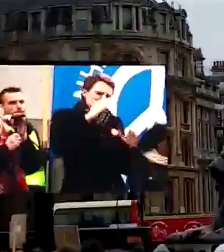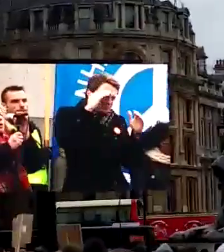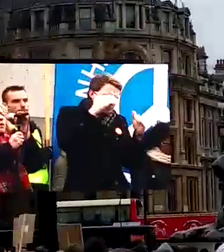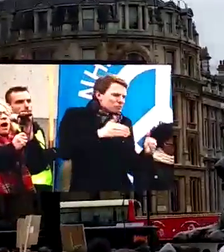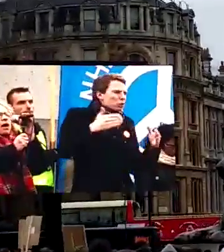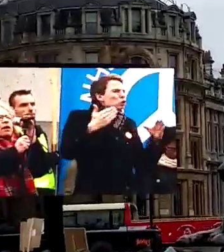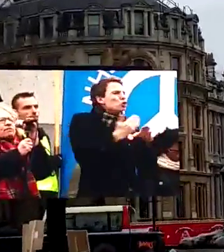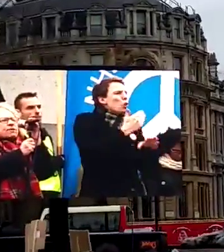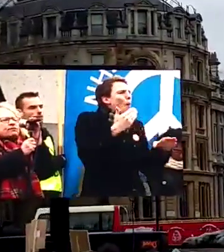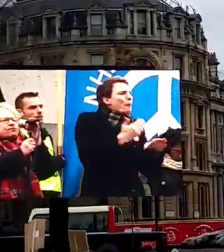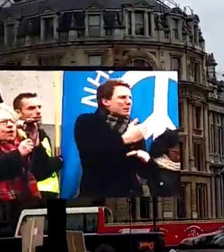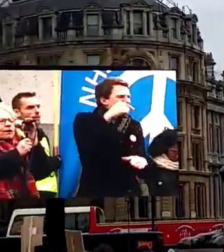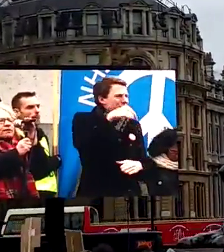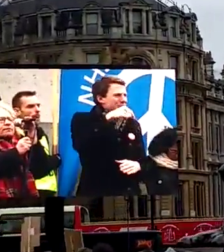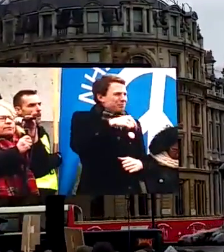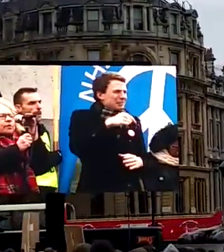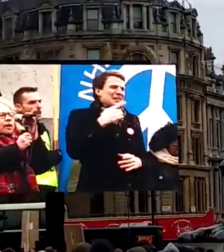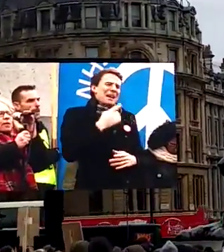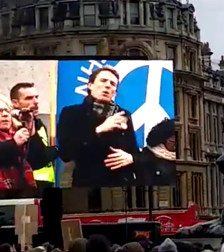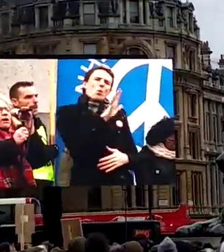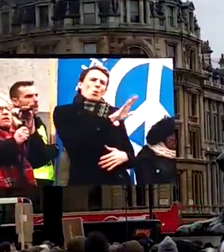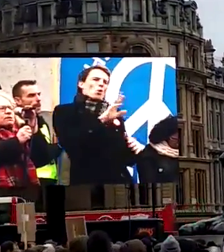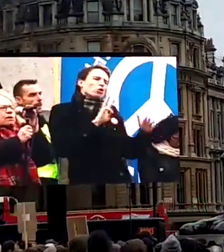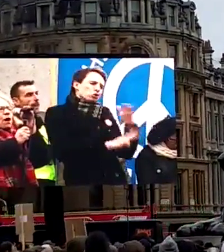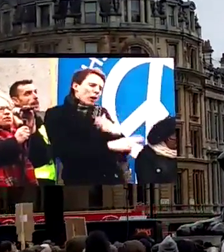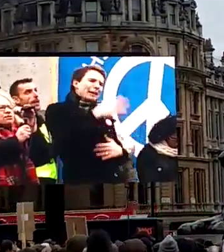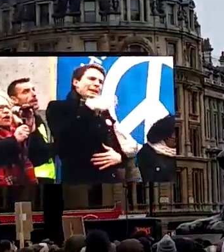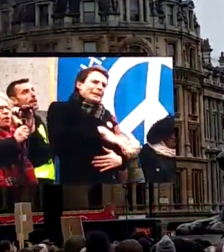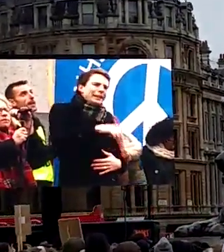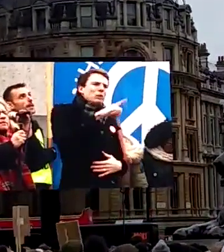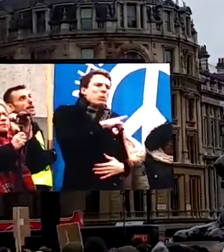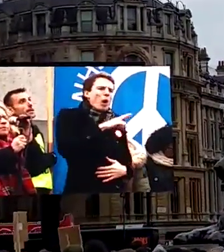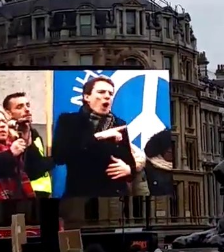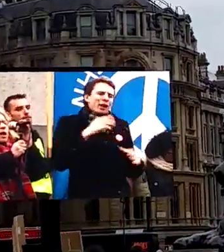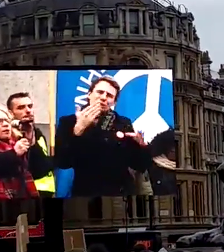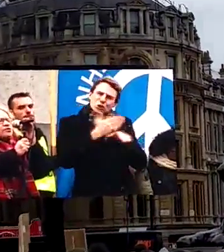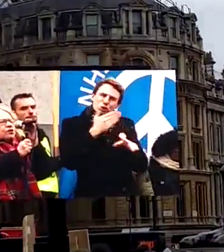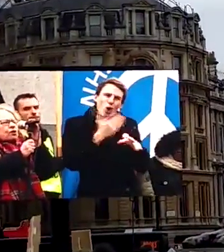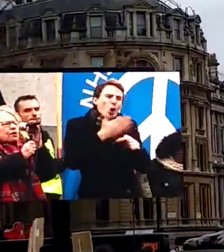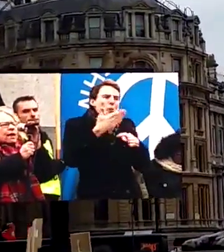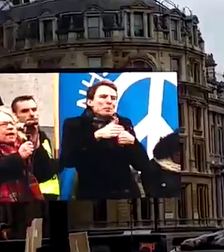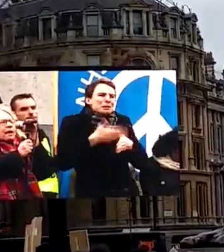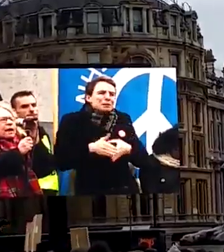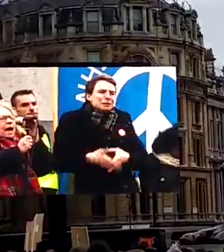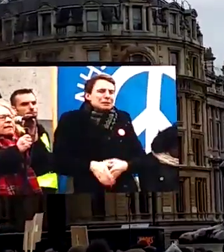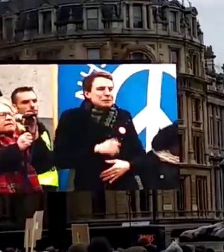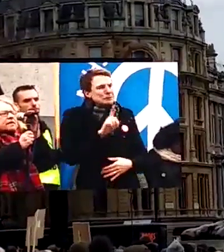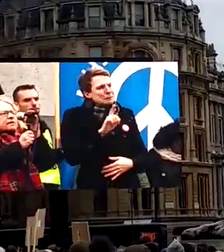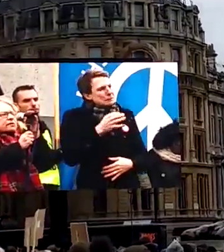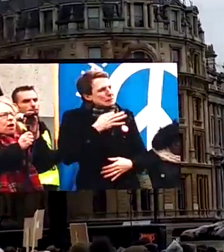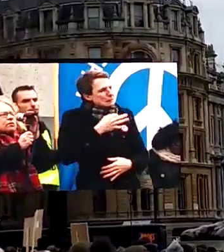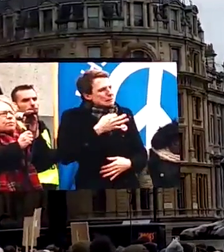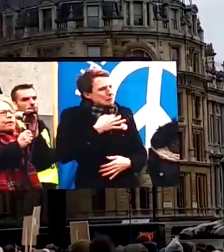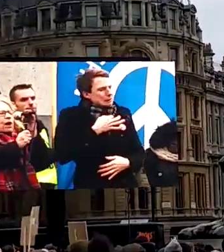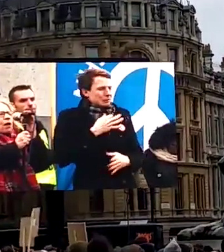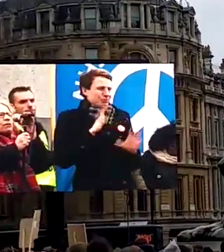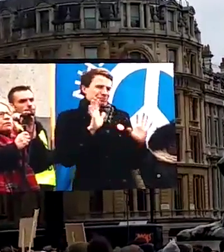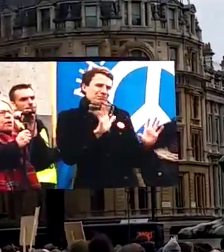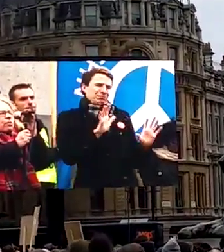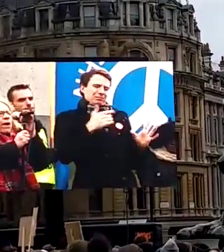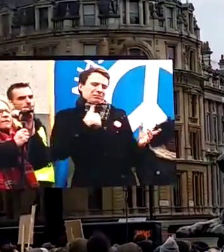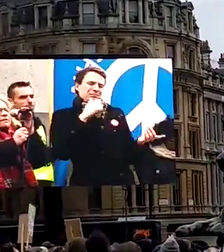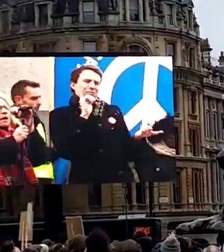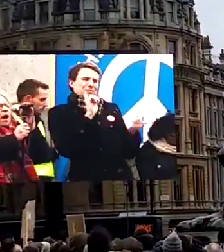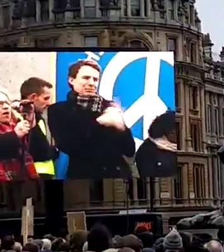which is put, we can't get rid of Trident because it would cost jobs. Surely it is not